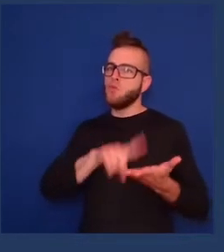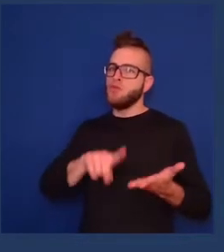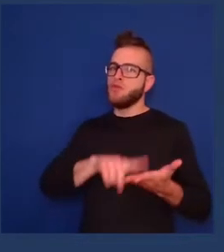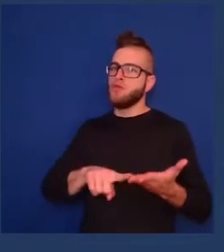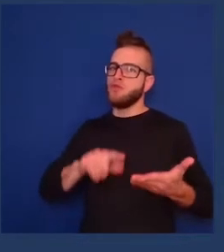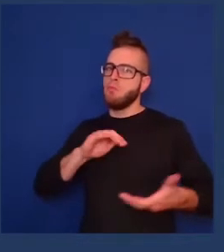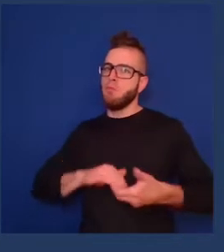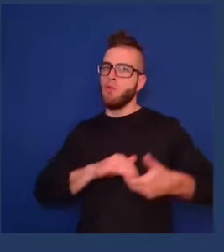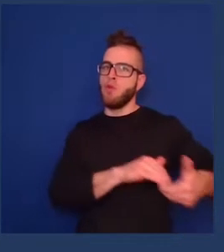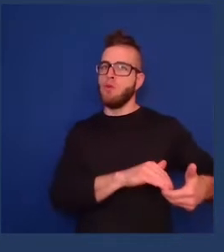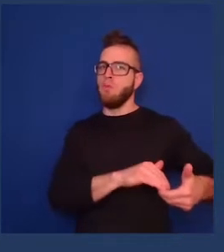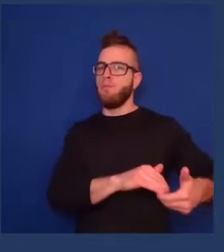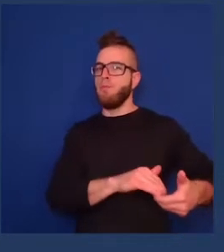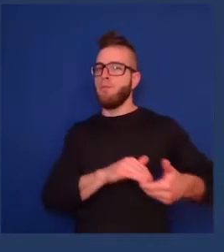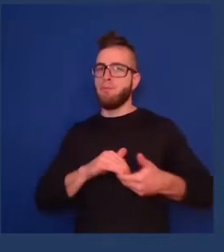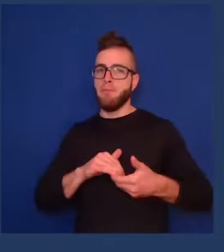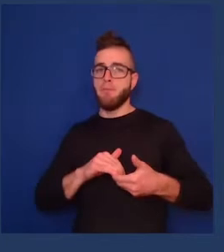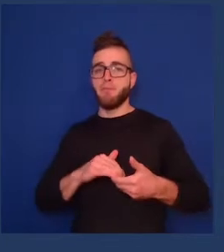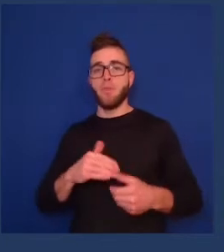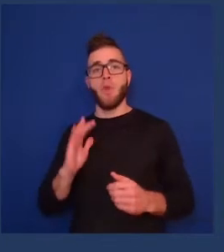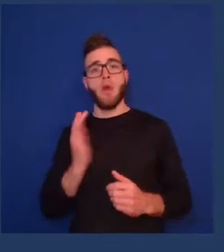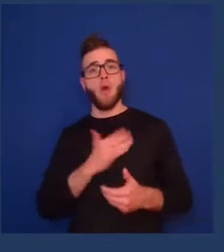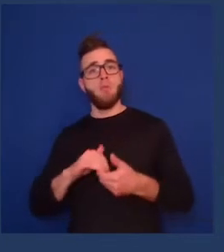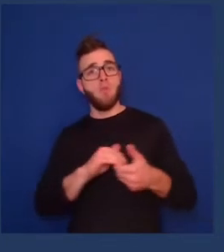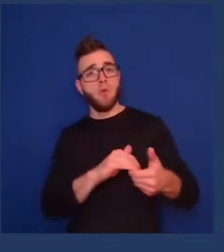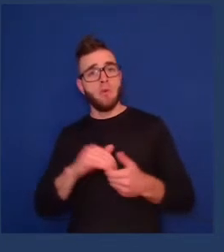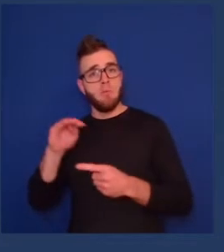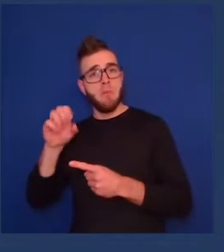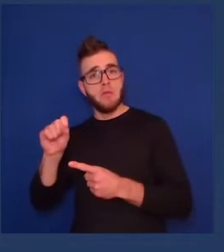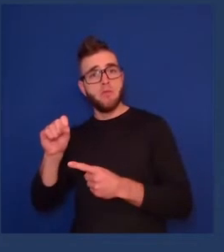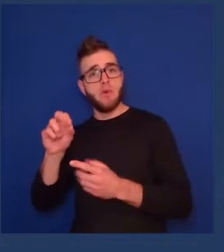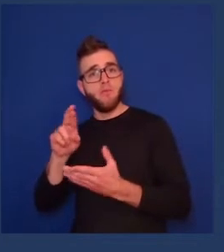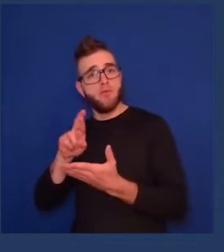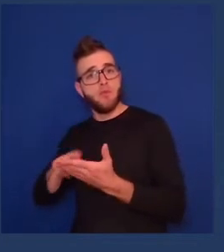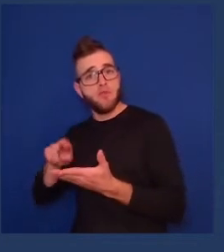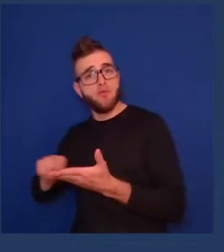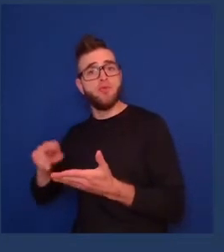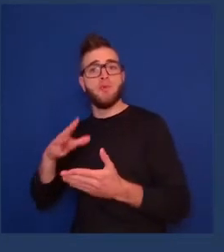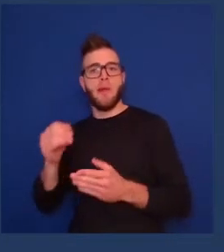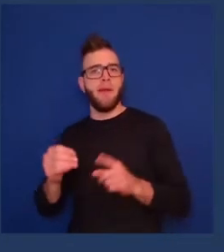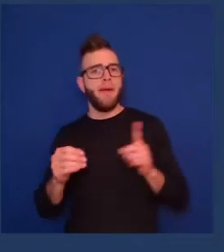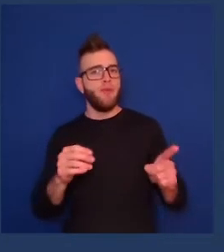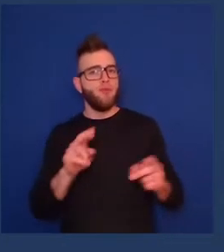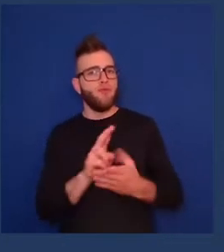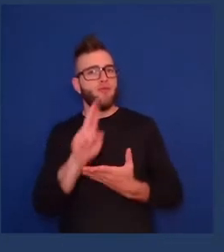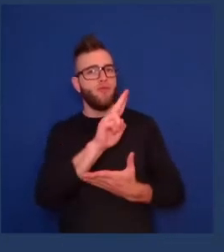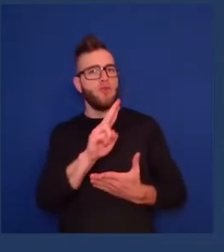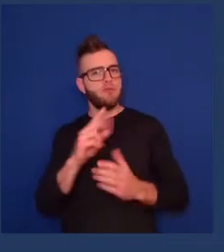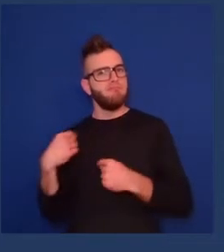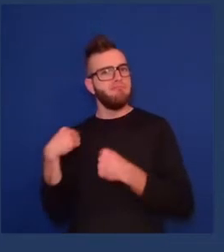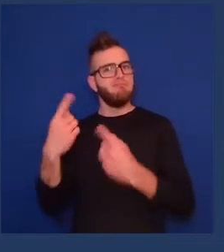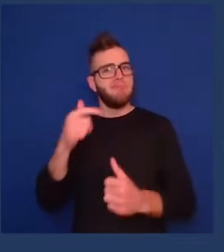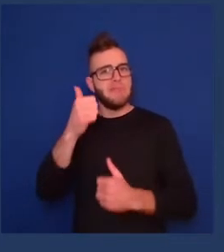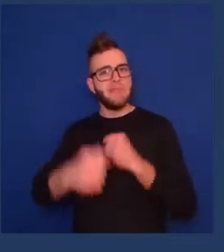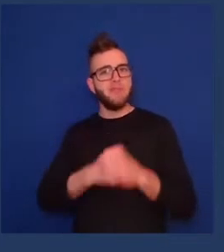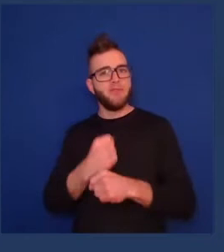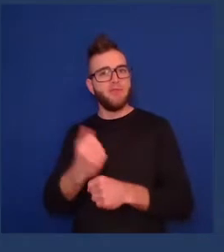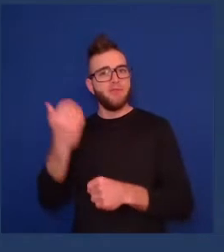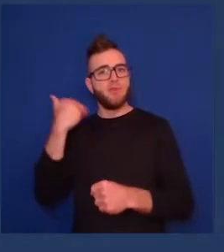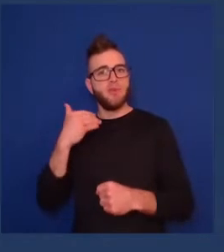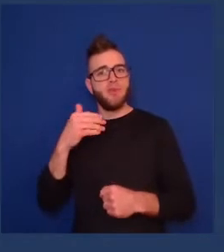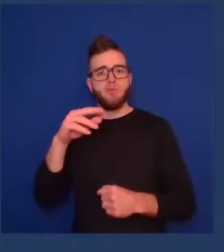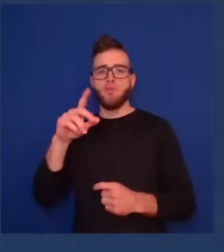research partnerships. Our partnership between Microsoft Research and the university goes back to a decade